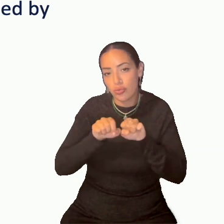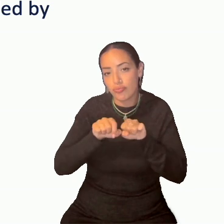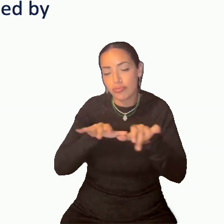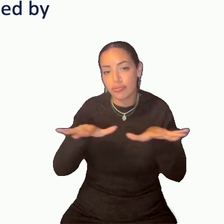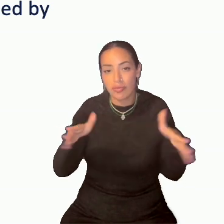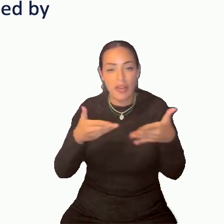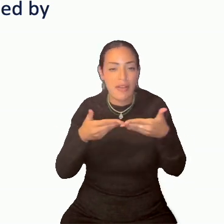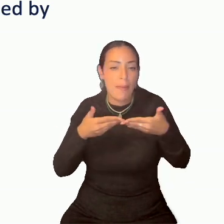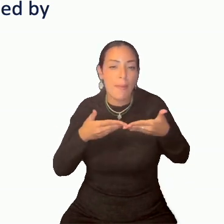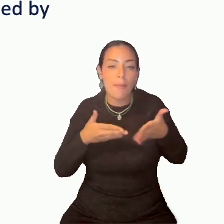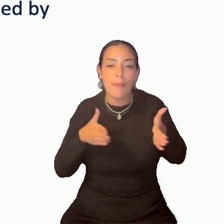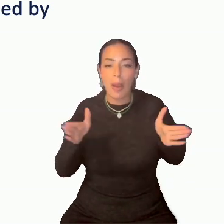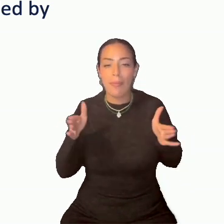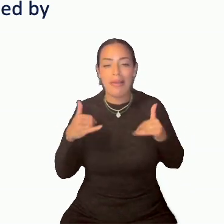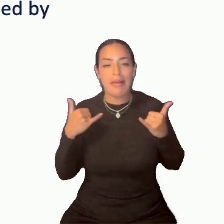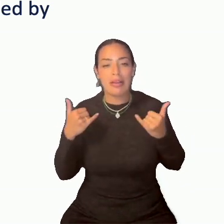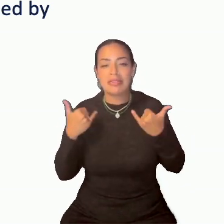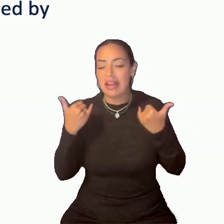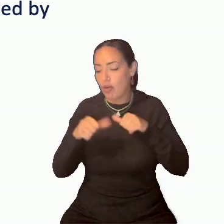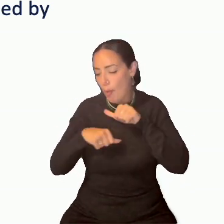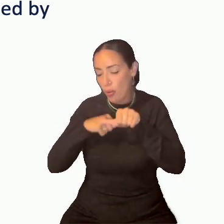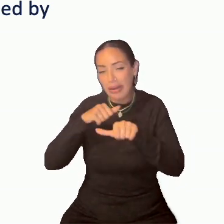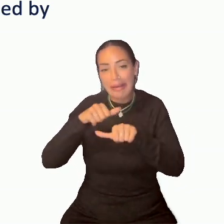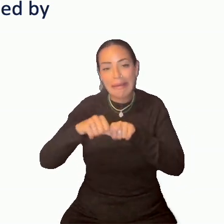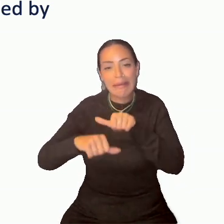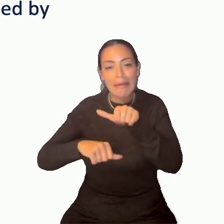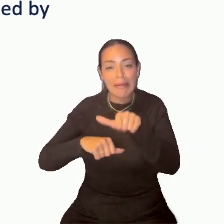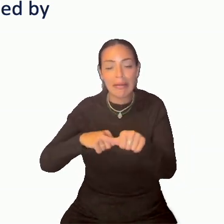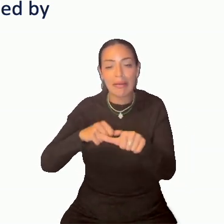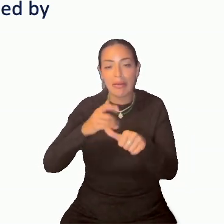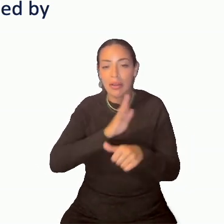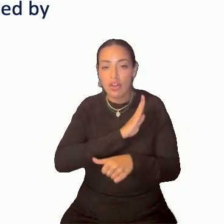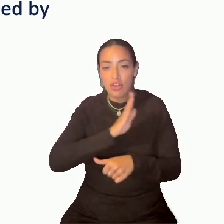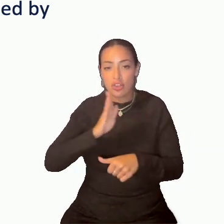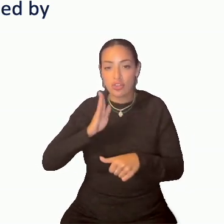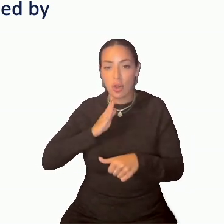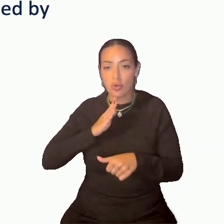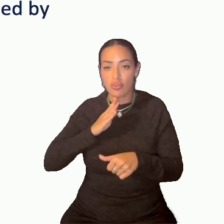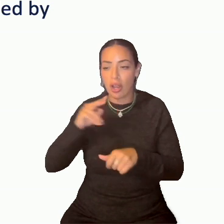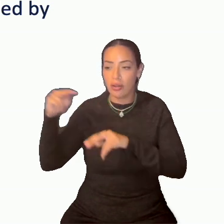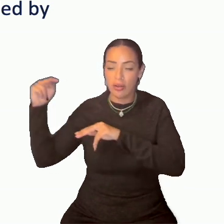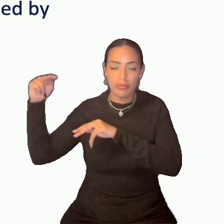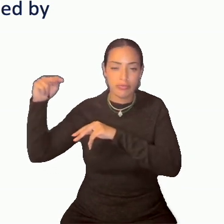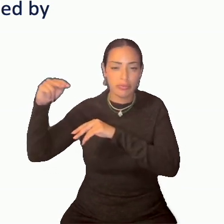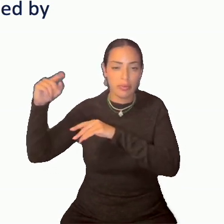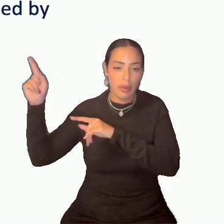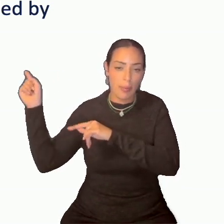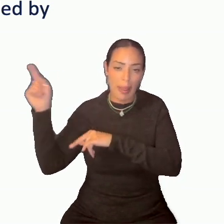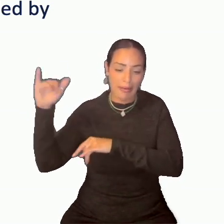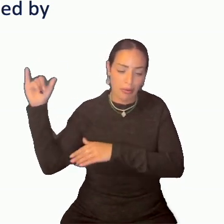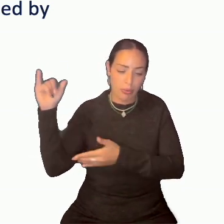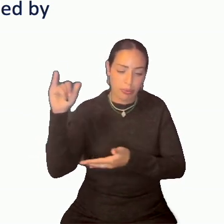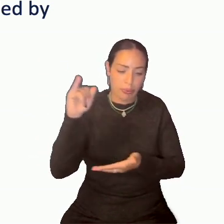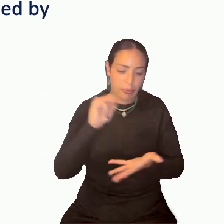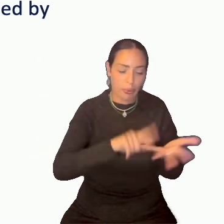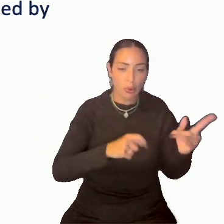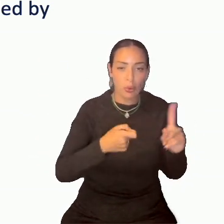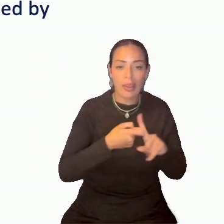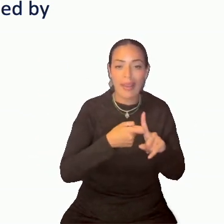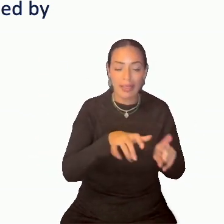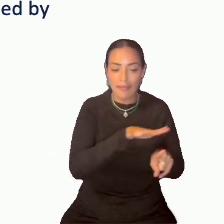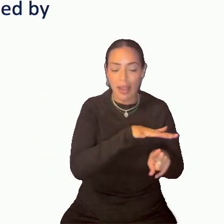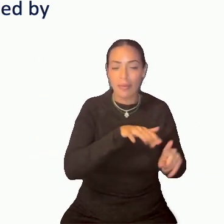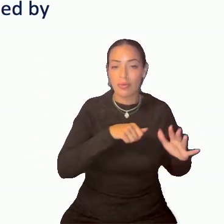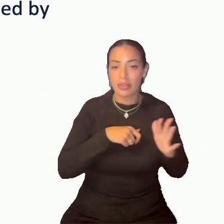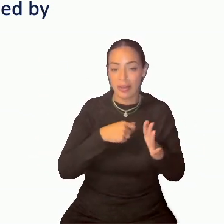public repatriation ceremony, where the service person was returned to the UK, and this was attended by the bereaved family.